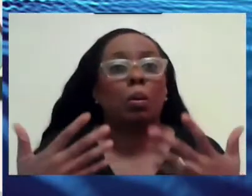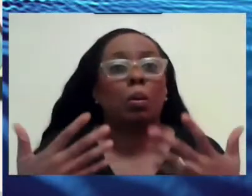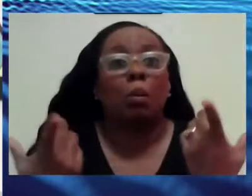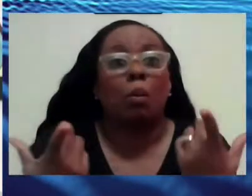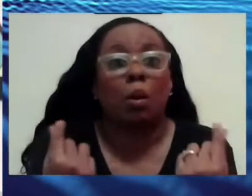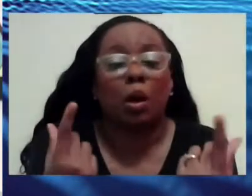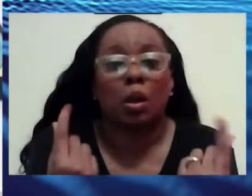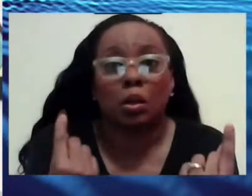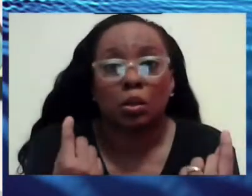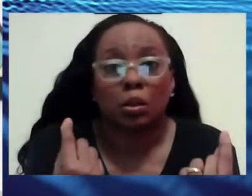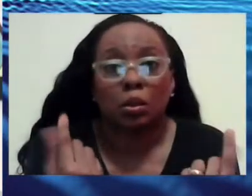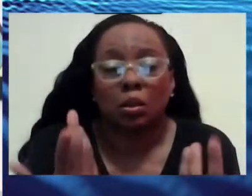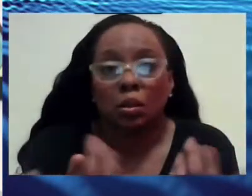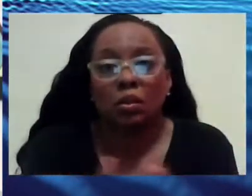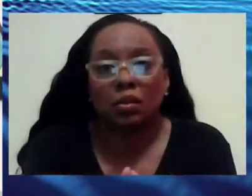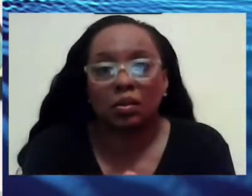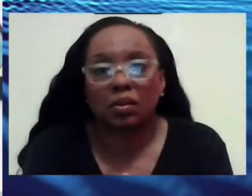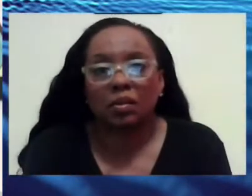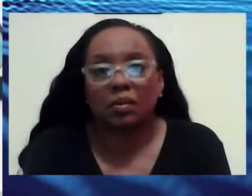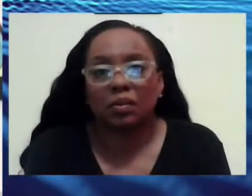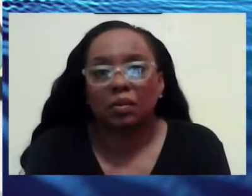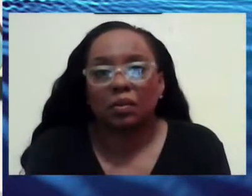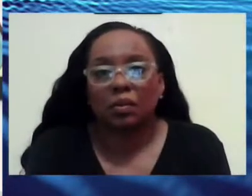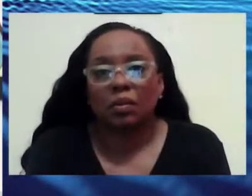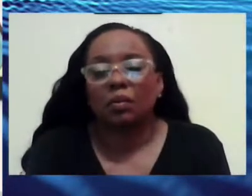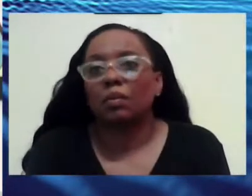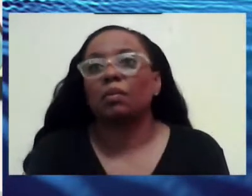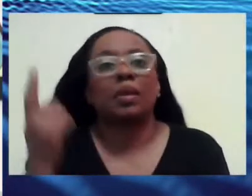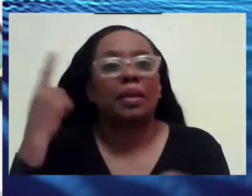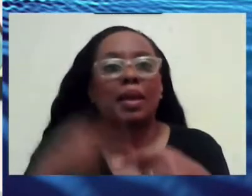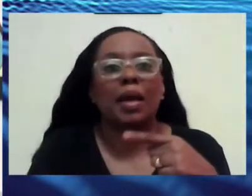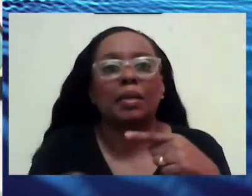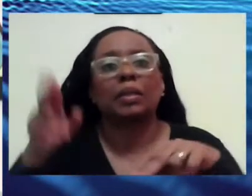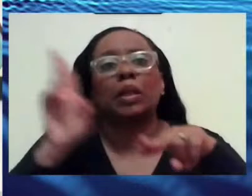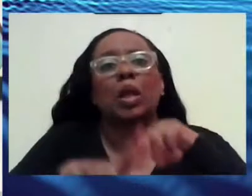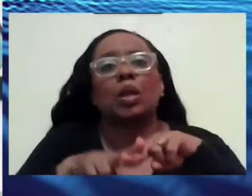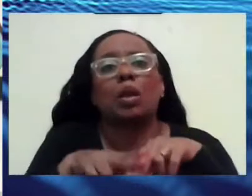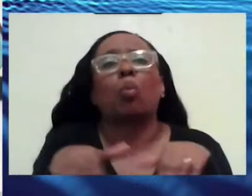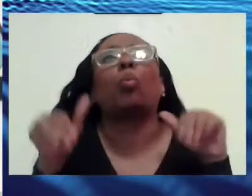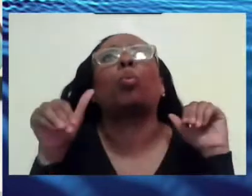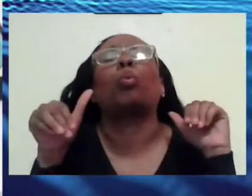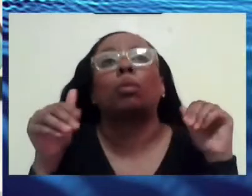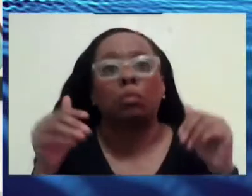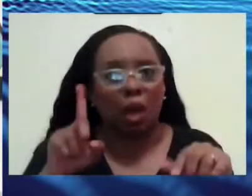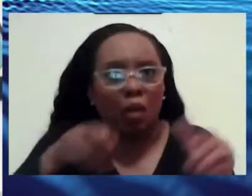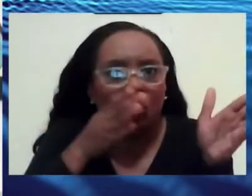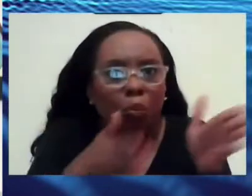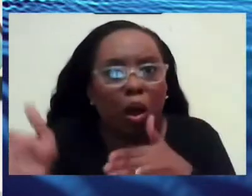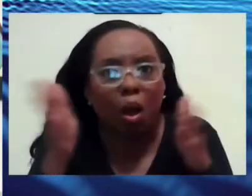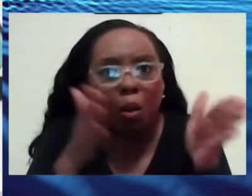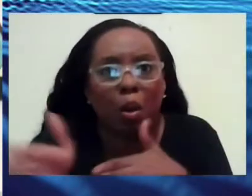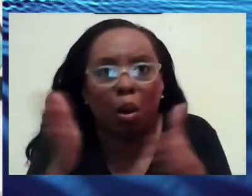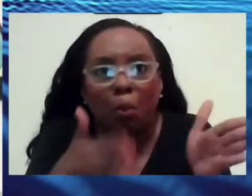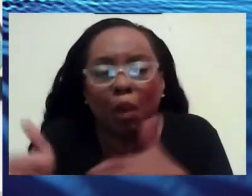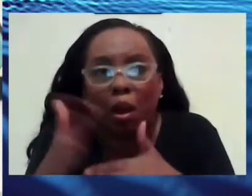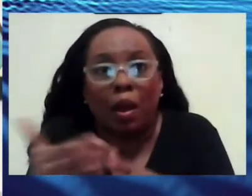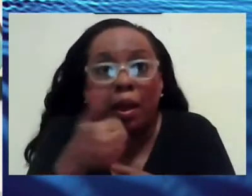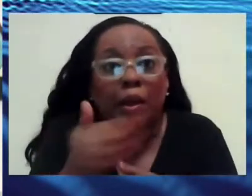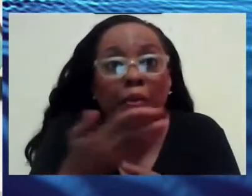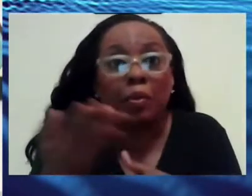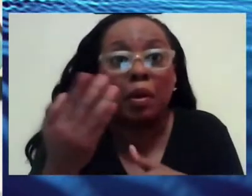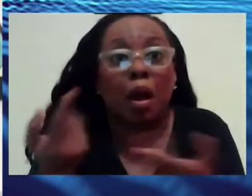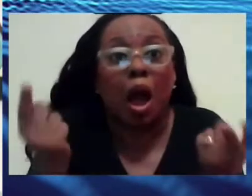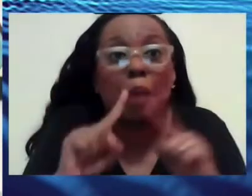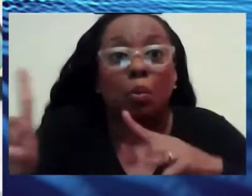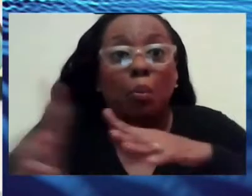children are in that environment? Equally, we can't do nothing. And so we have to prepare for every eventuality in the event that it happens,